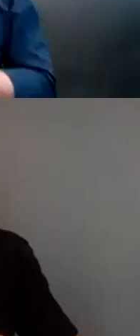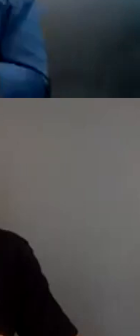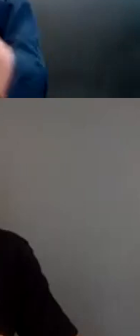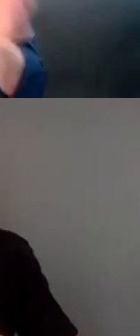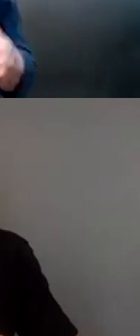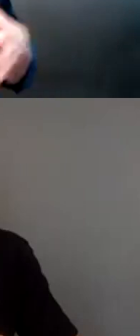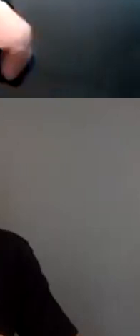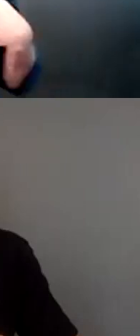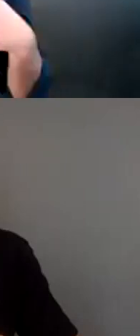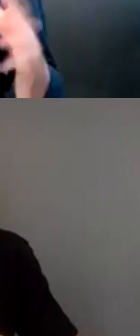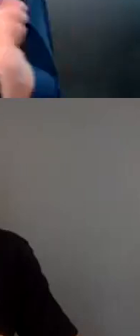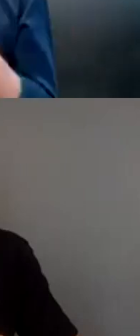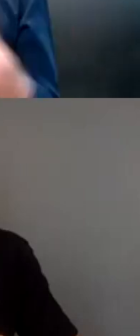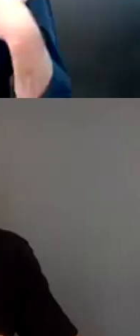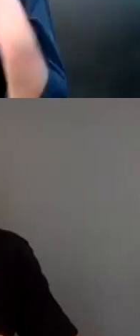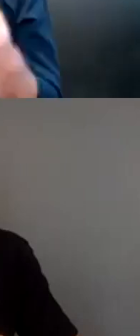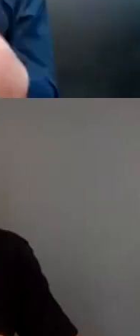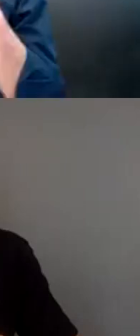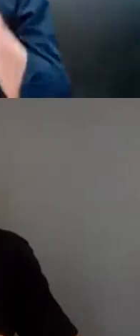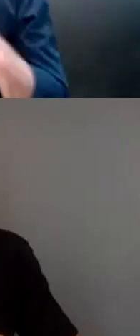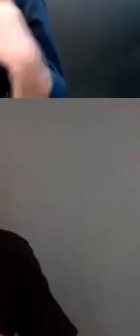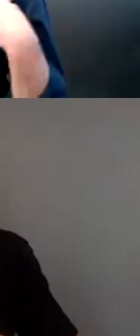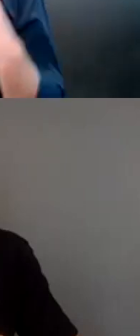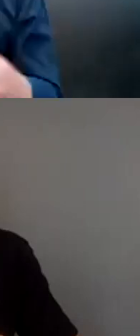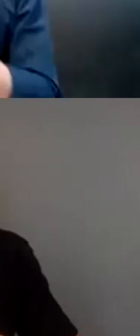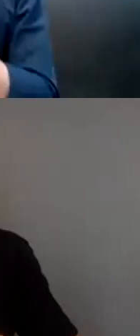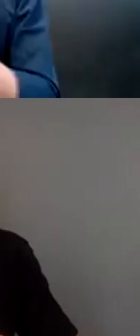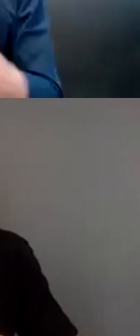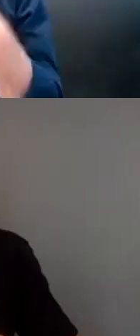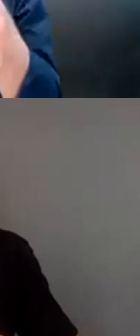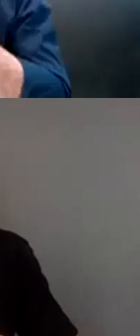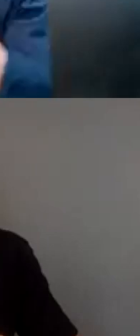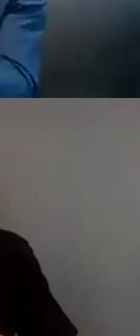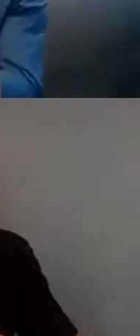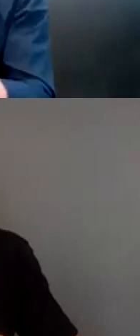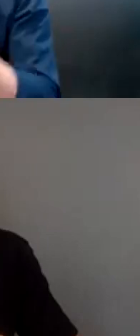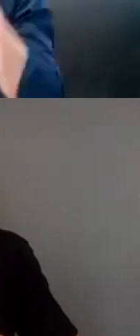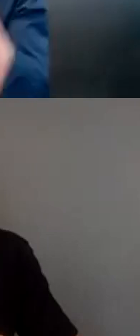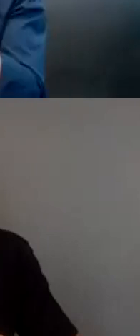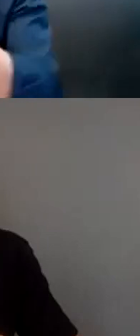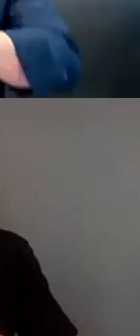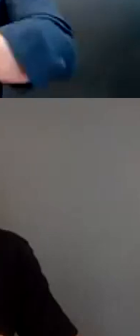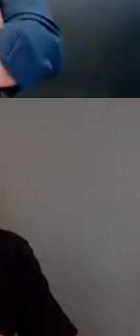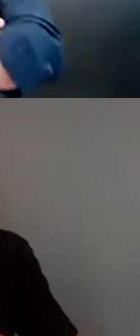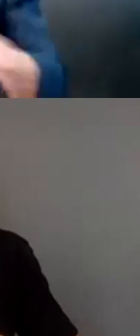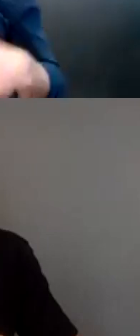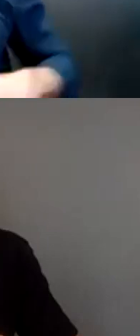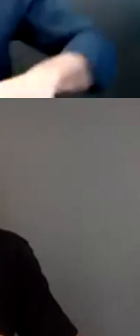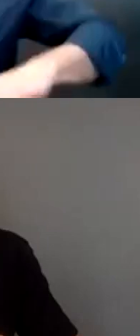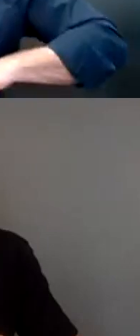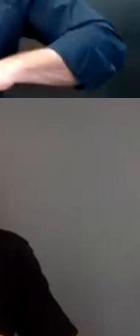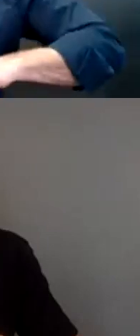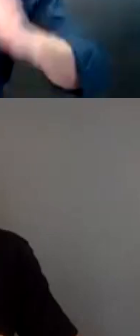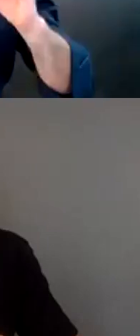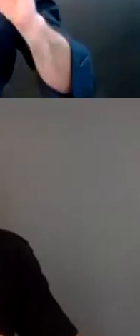audiences, equity-oriented care with the quadruple aim of health system improvement, and that's something that policy folks, that makes sense to